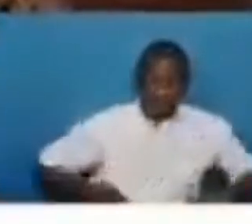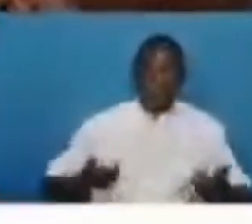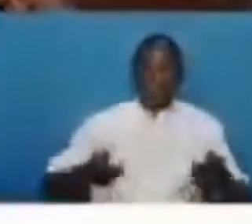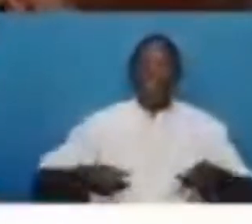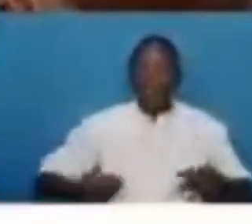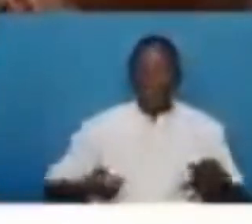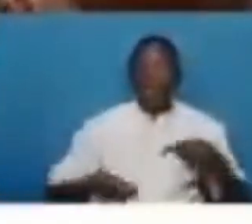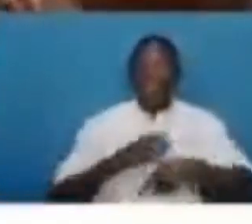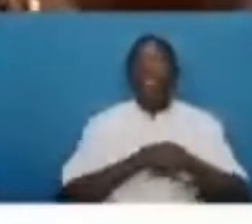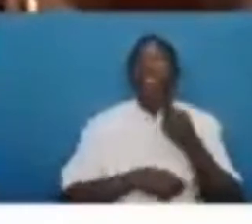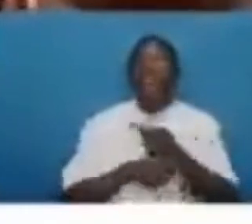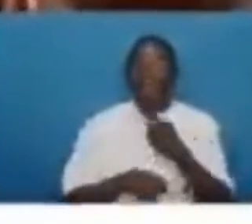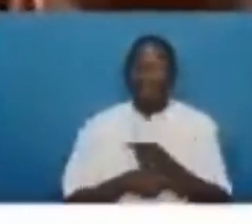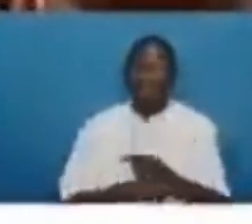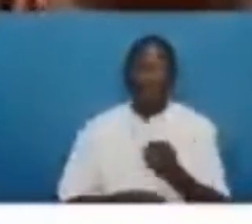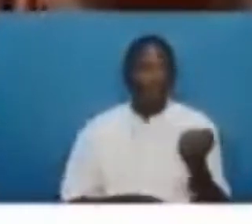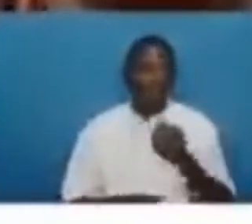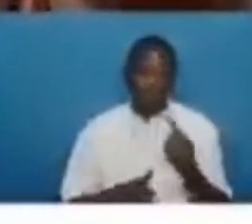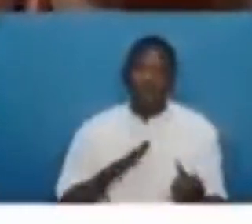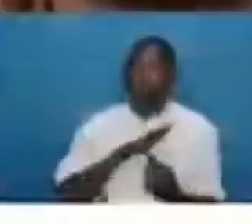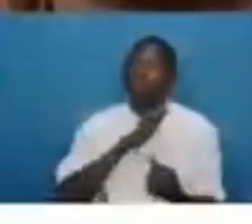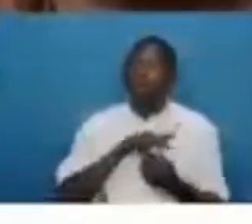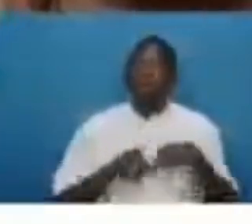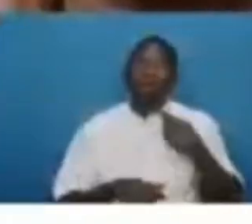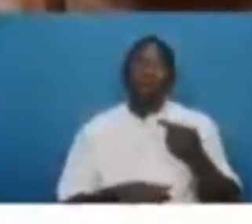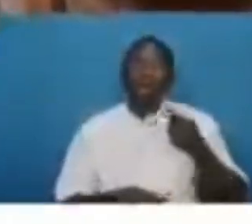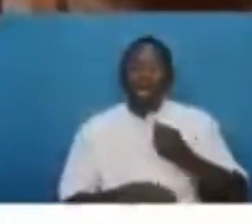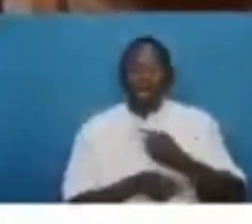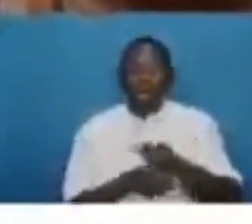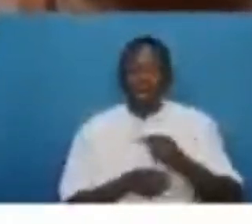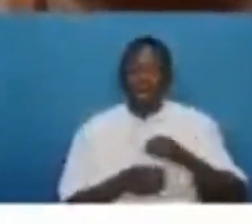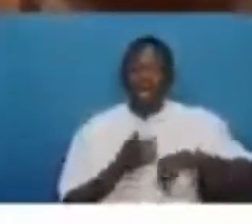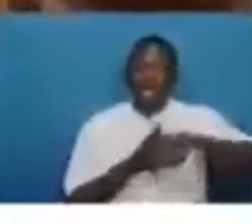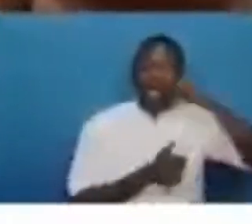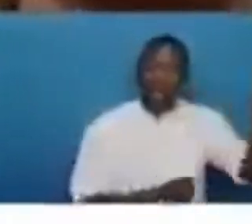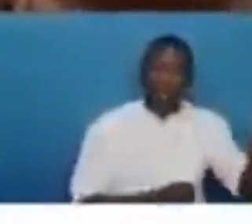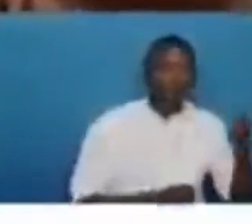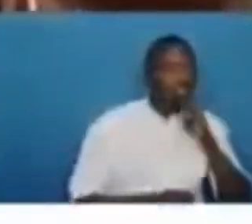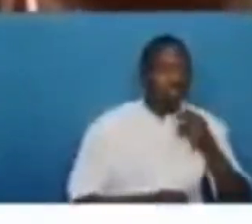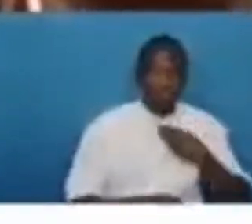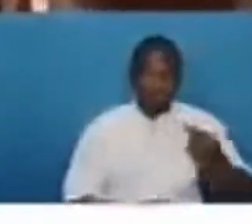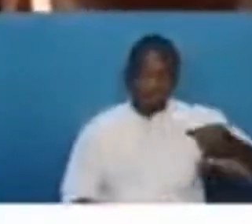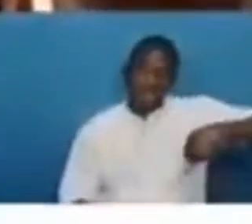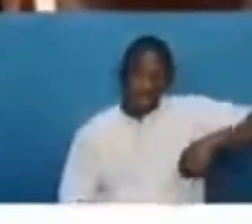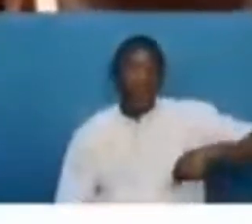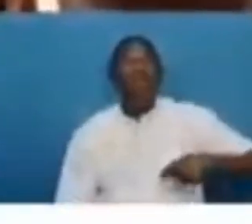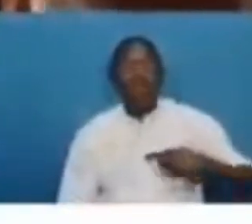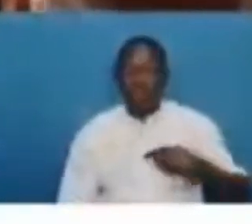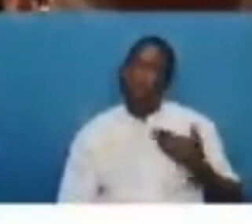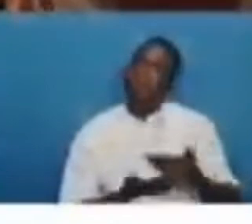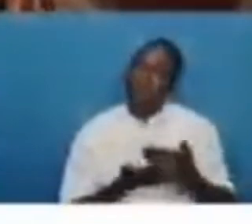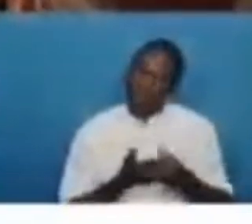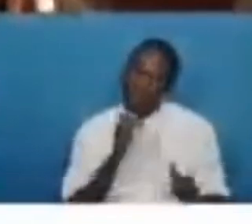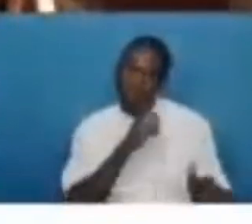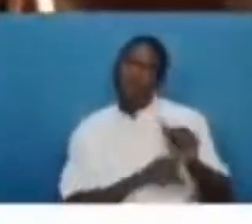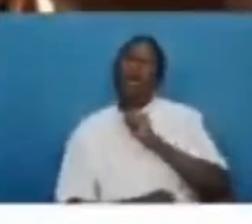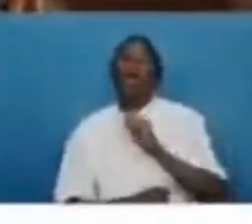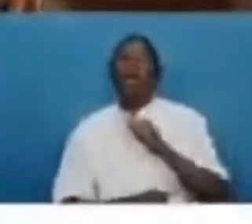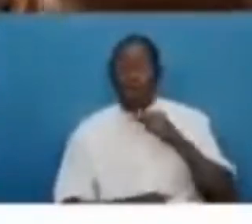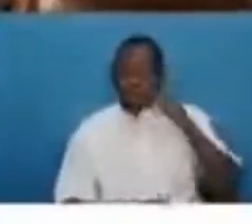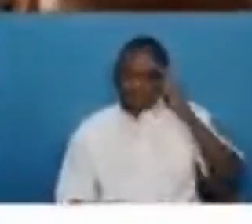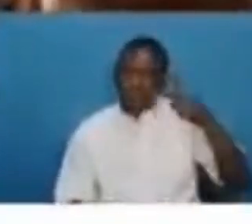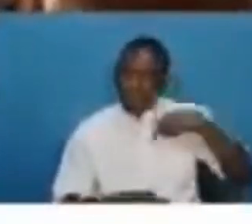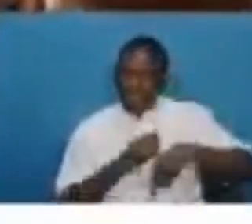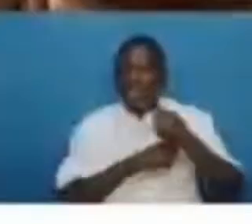important for Gambians abroad who have been endowed with wealth to come back home and invest in this